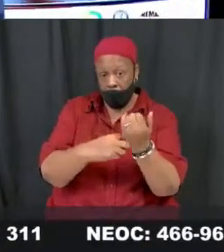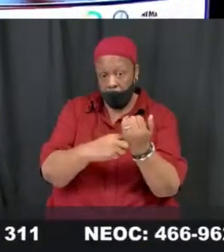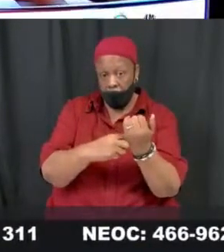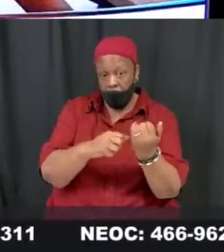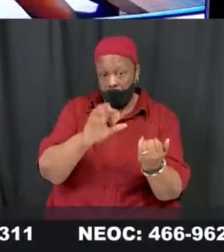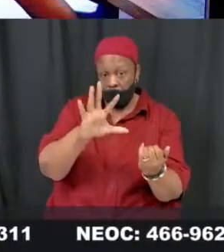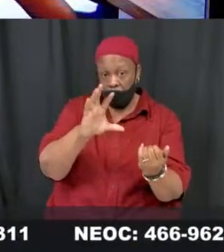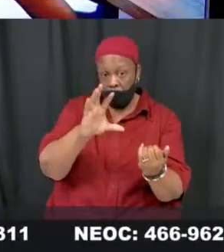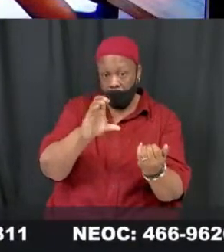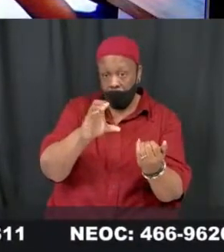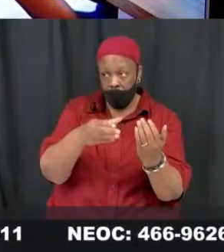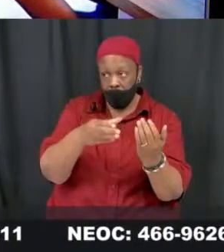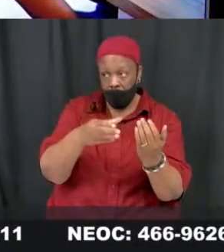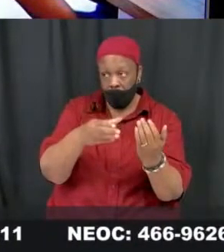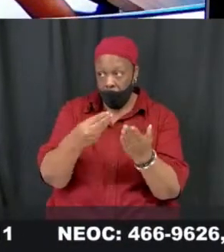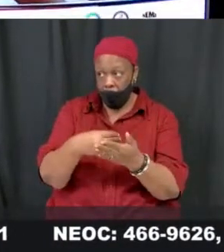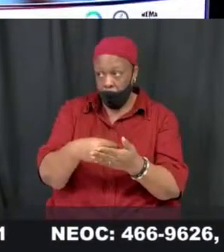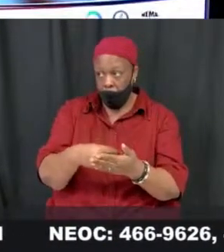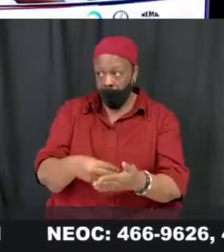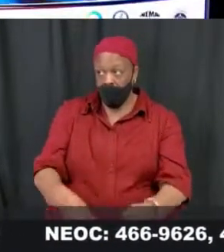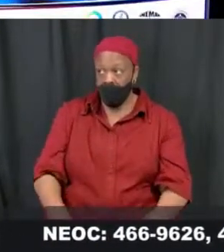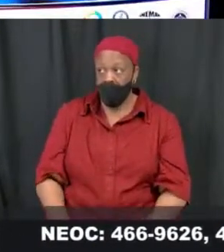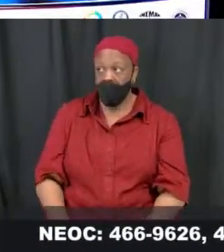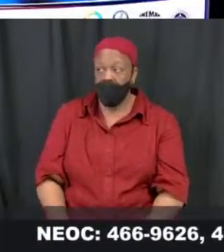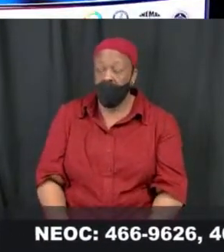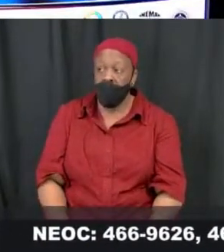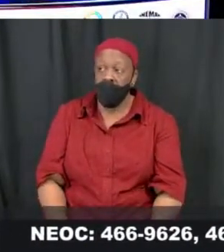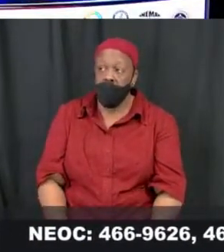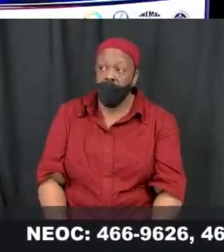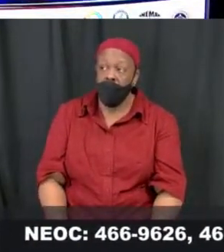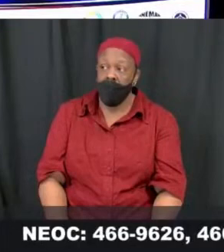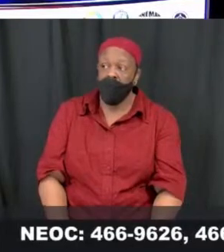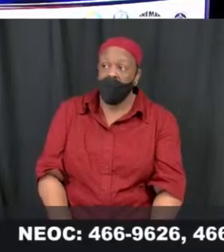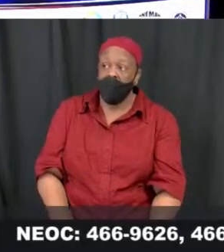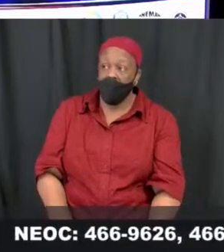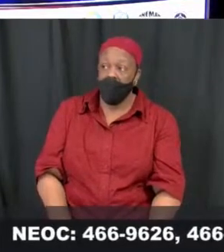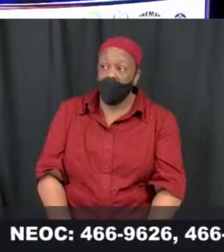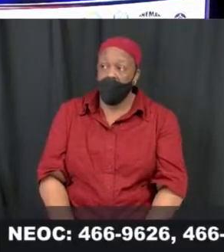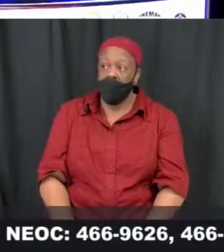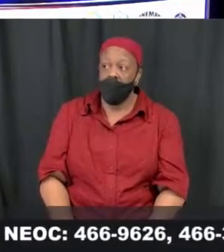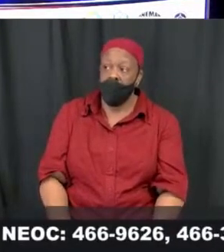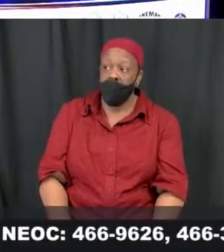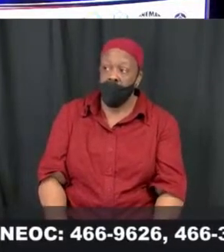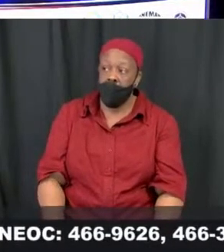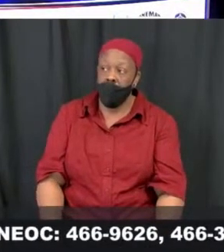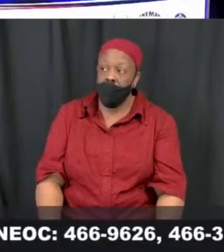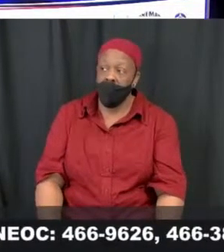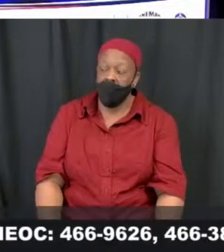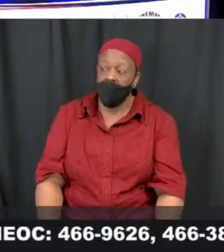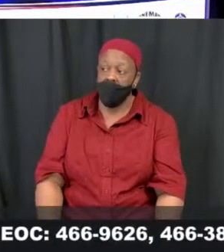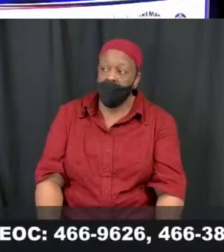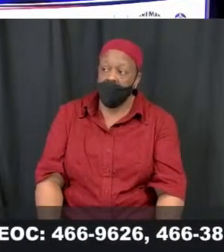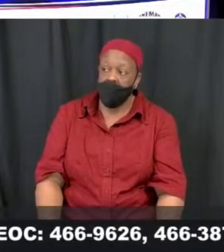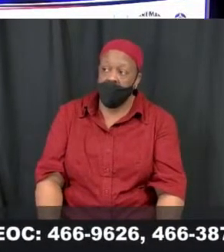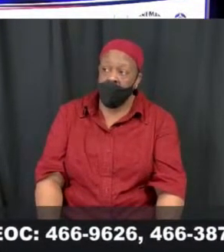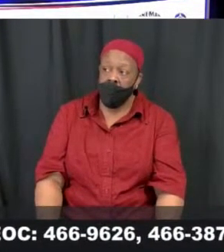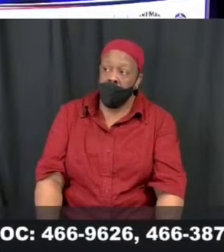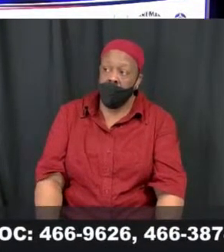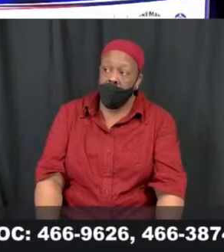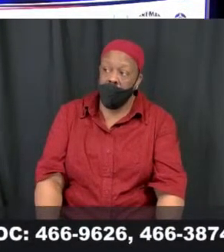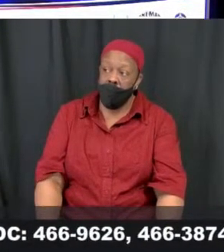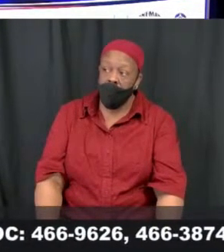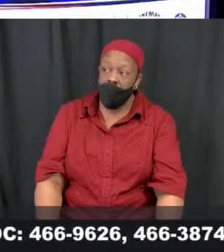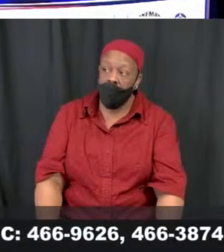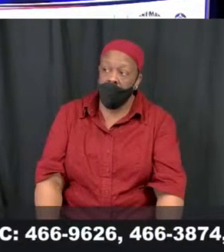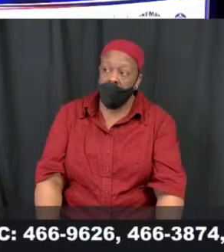I did mention it was the last one, but I do have a last one. And it is, I had my